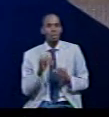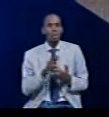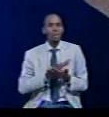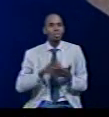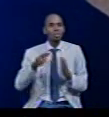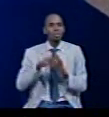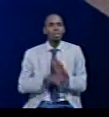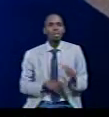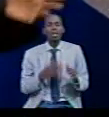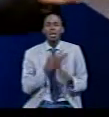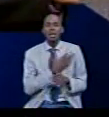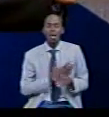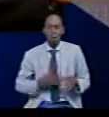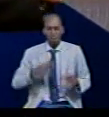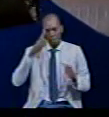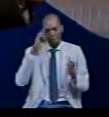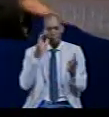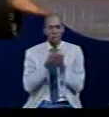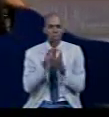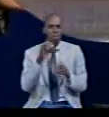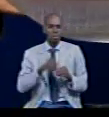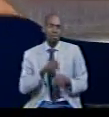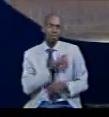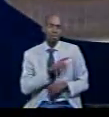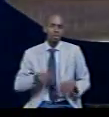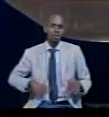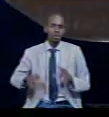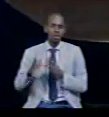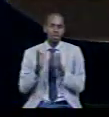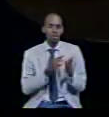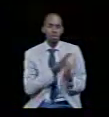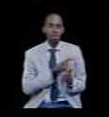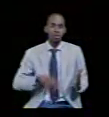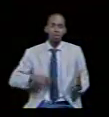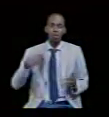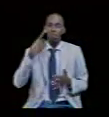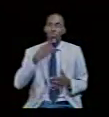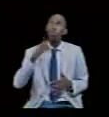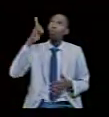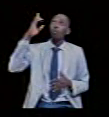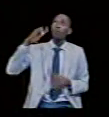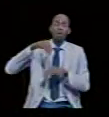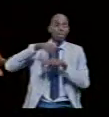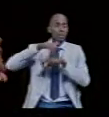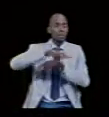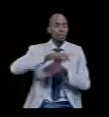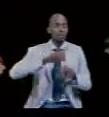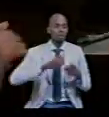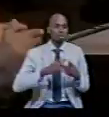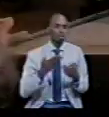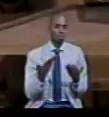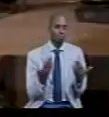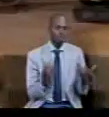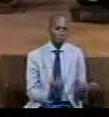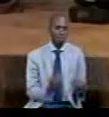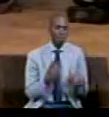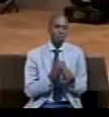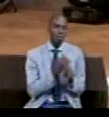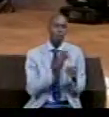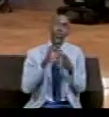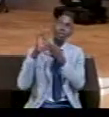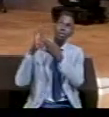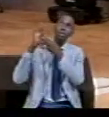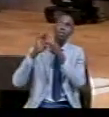on the Lord Jesus Christ, who has been sent to reconcile us with God. And now, how